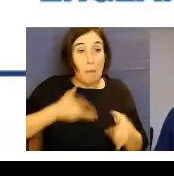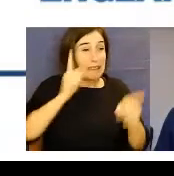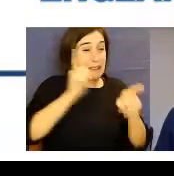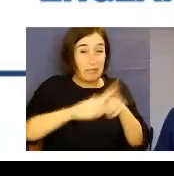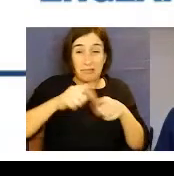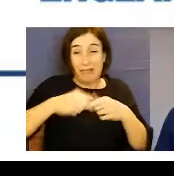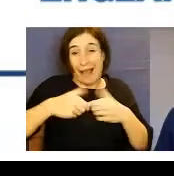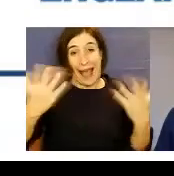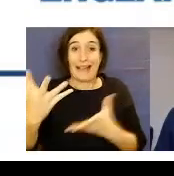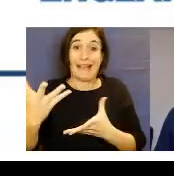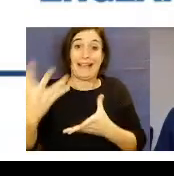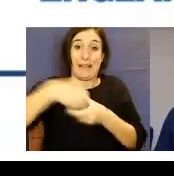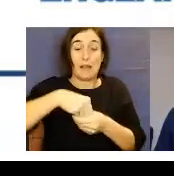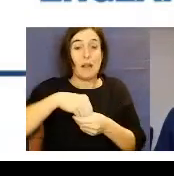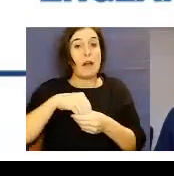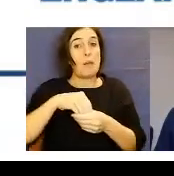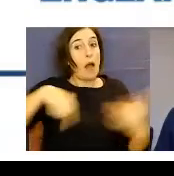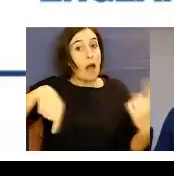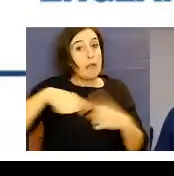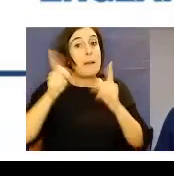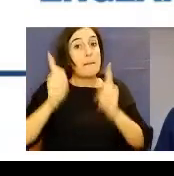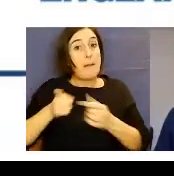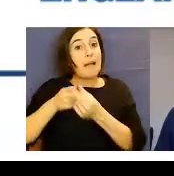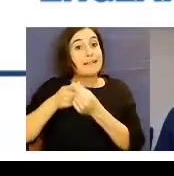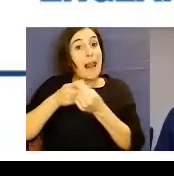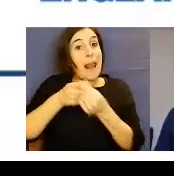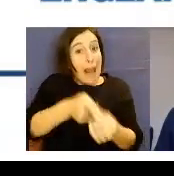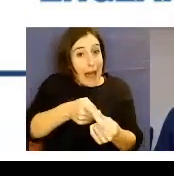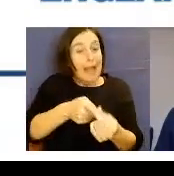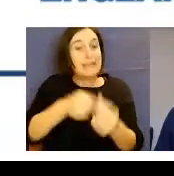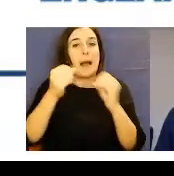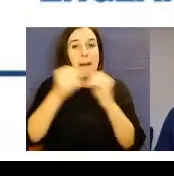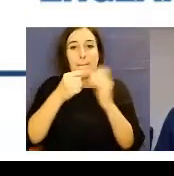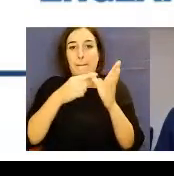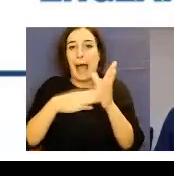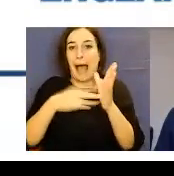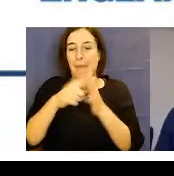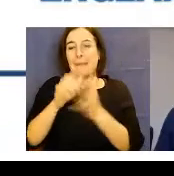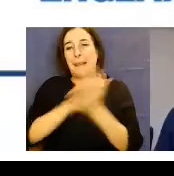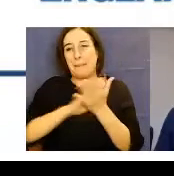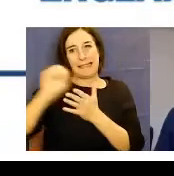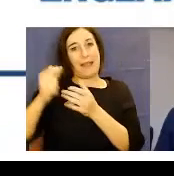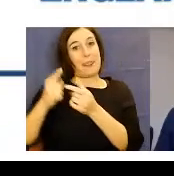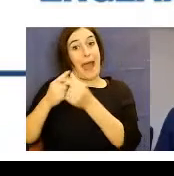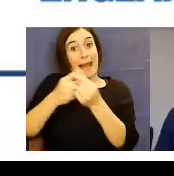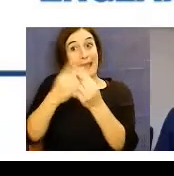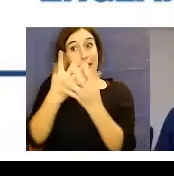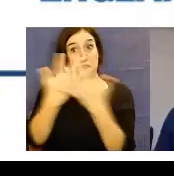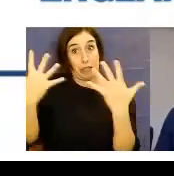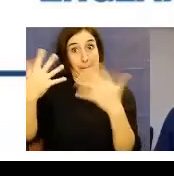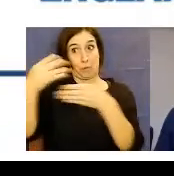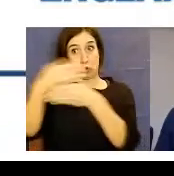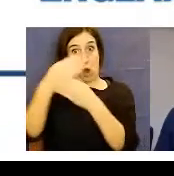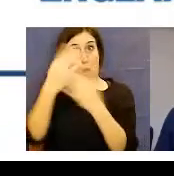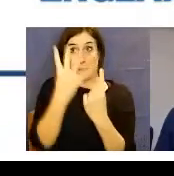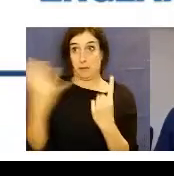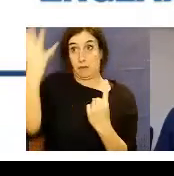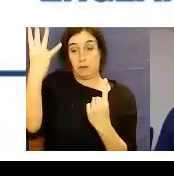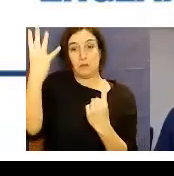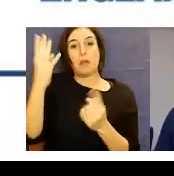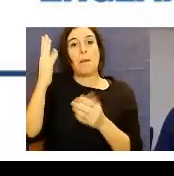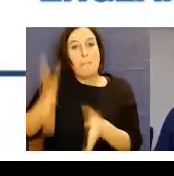be either BAME-led, and by that we mean over 50% of people in leadership positions have to be Black, Asian, or minority ethnic, or they